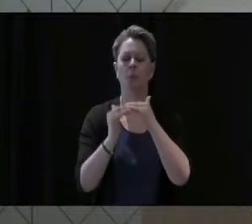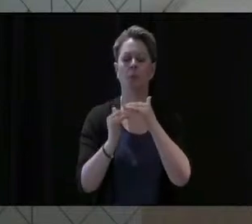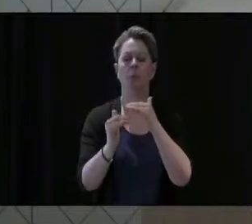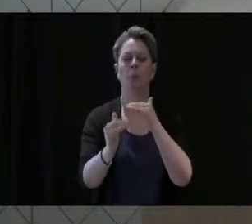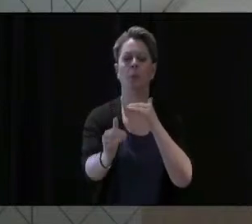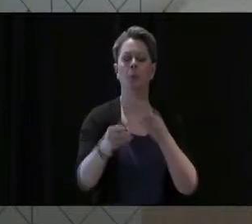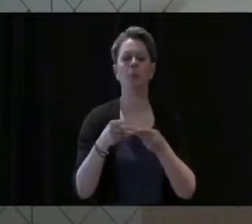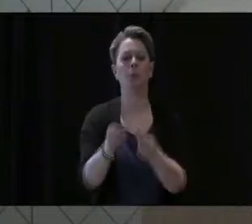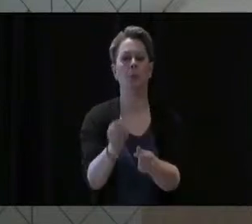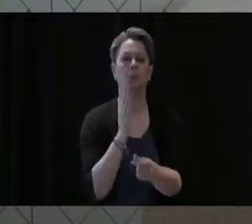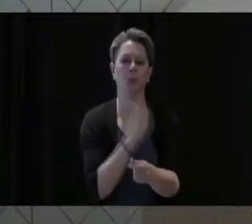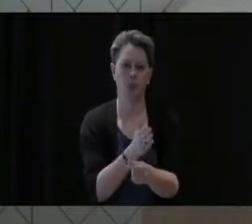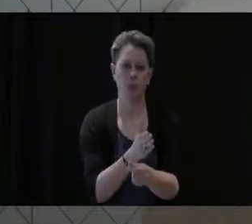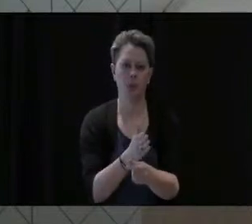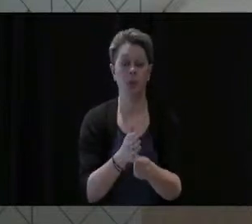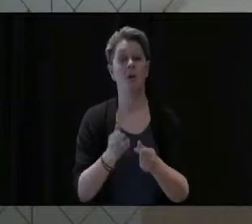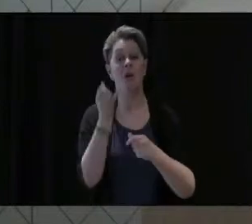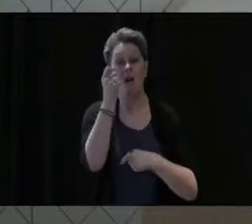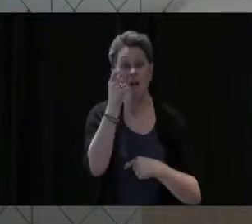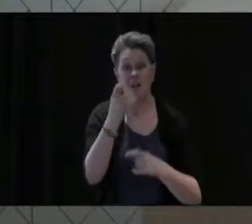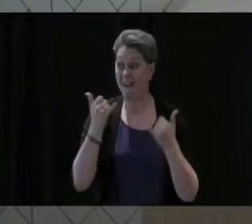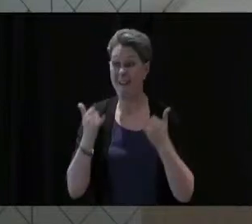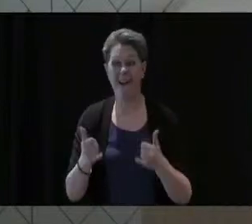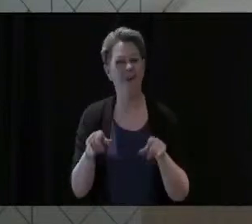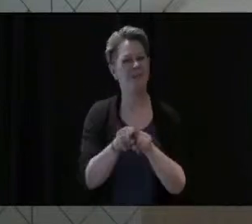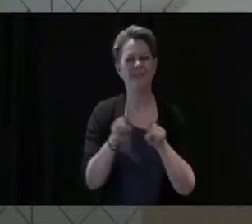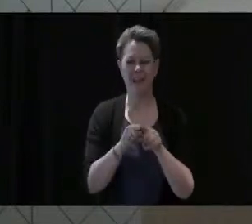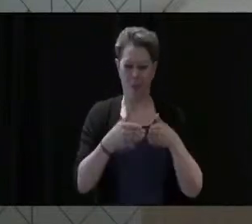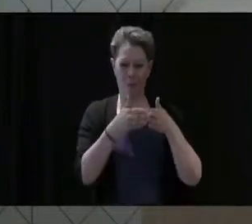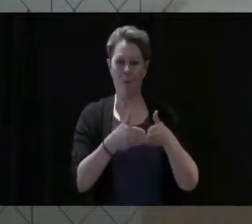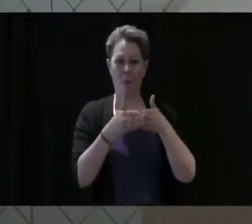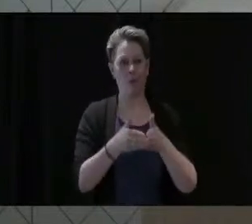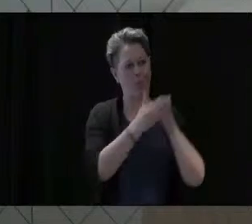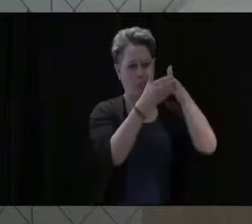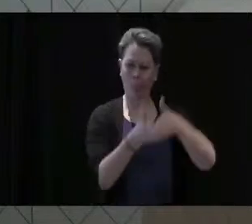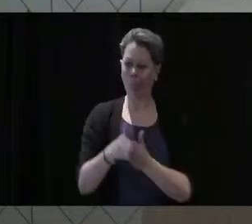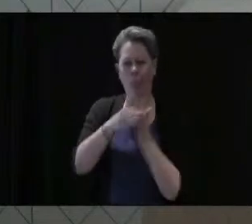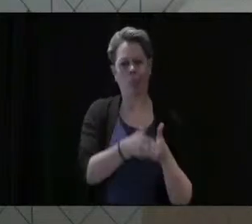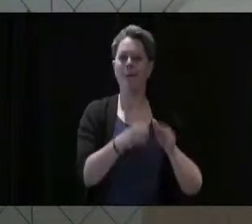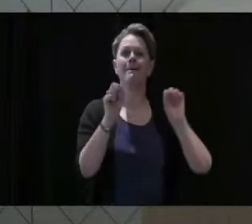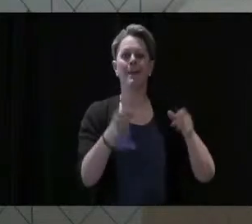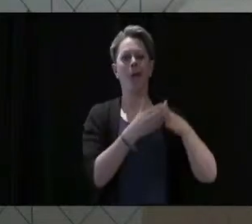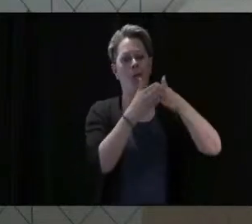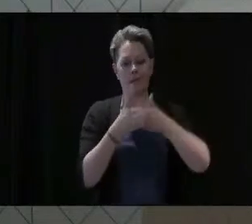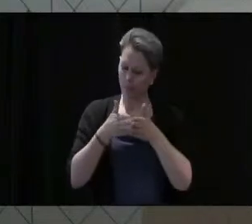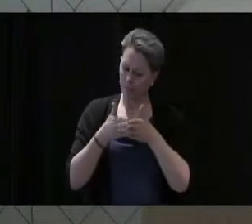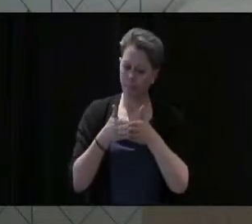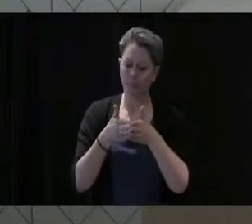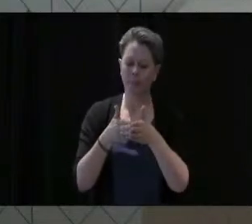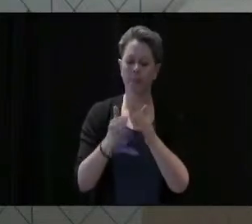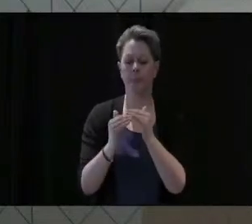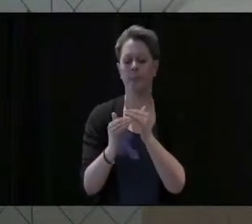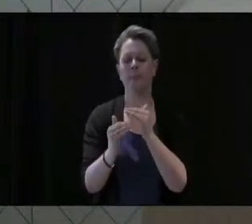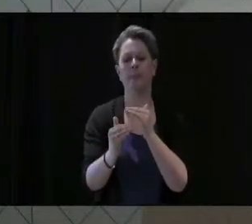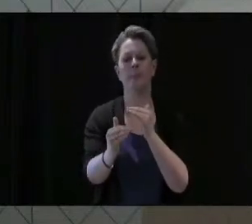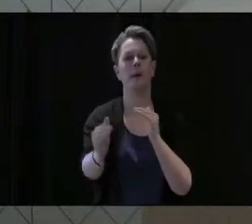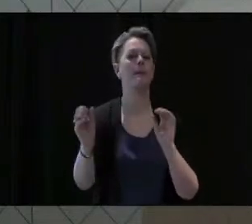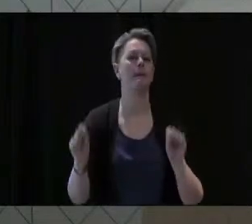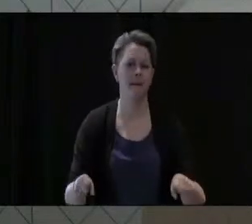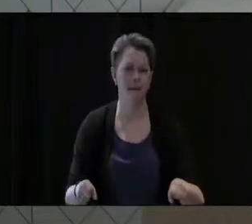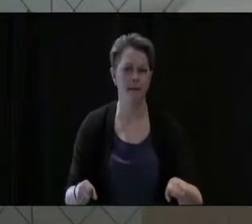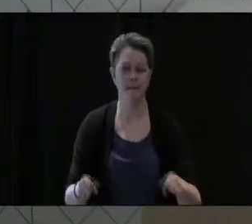We can right the ship, but we have to face facts. We are in a time